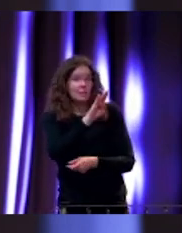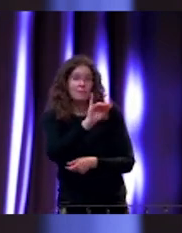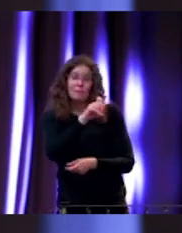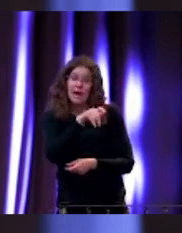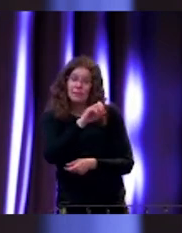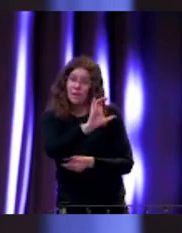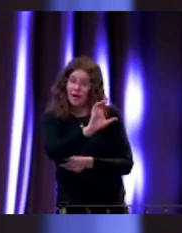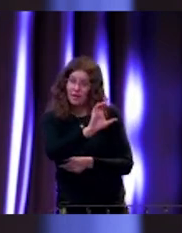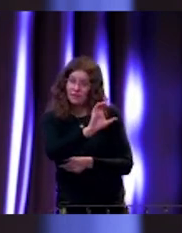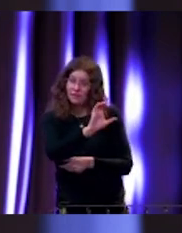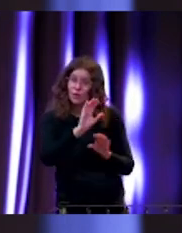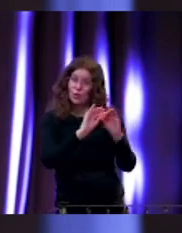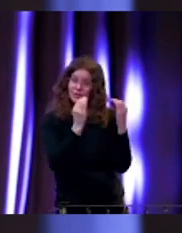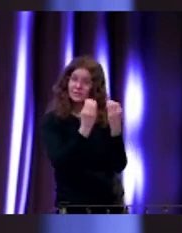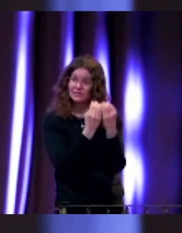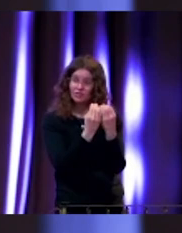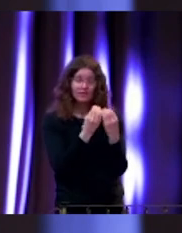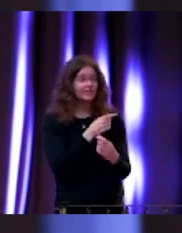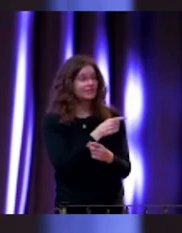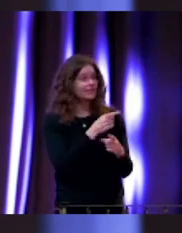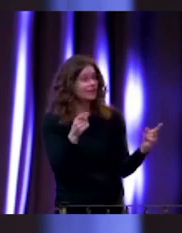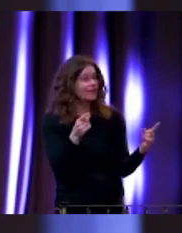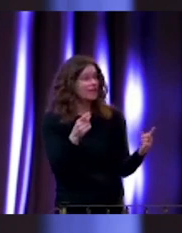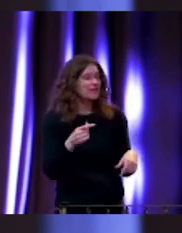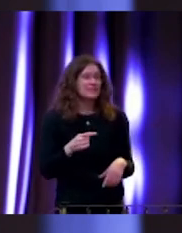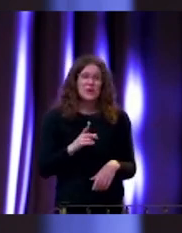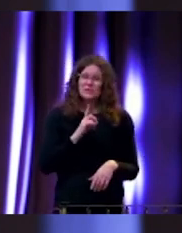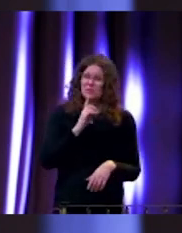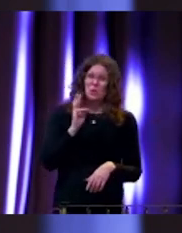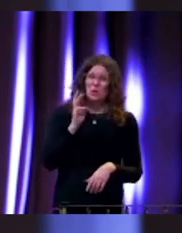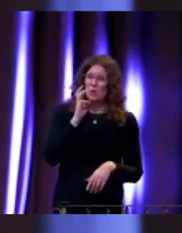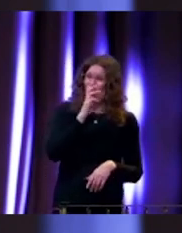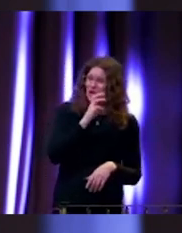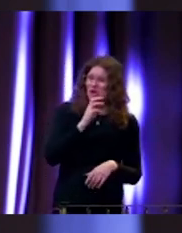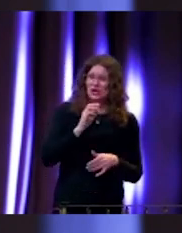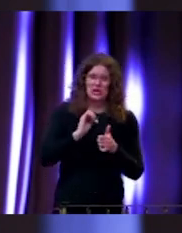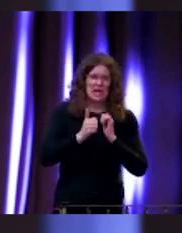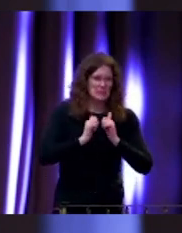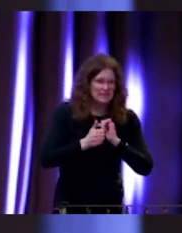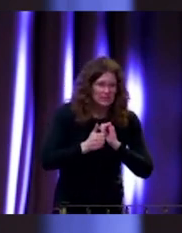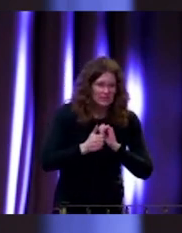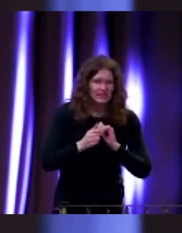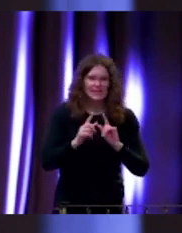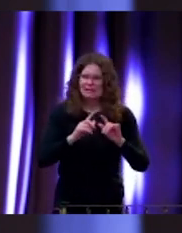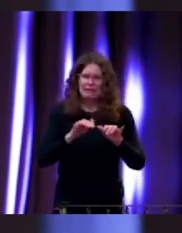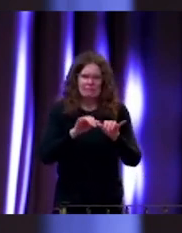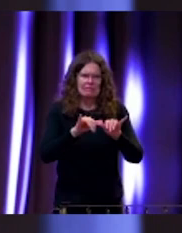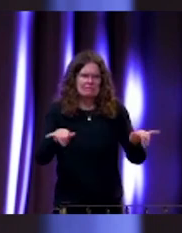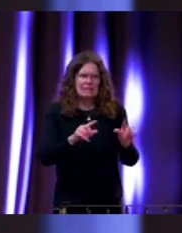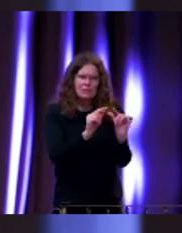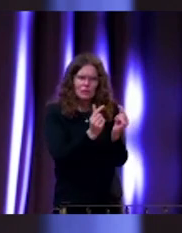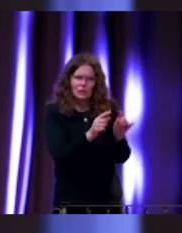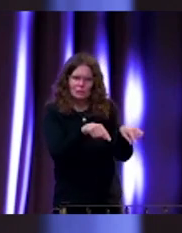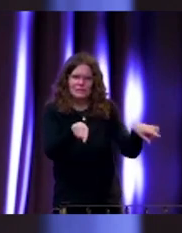great, right? That is not, that is just not a great circumstance that we have this limited pool, and then within that pool, folks are,